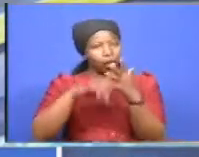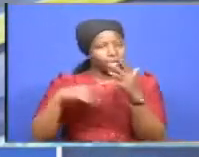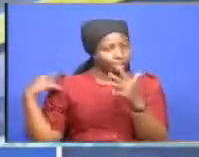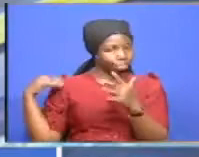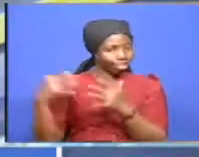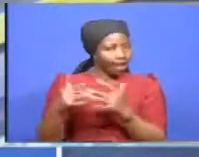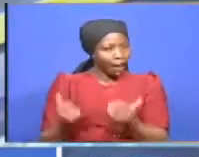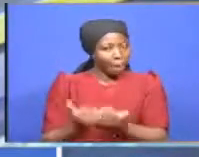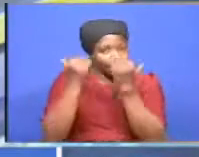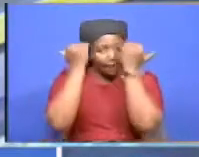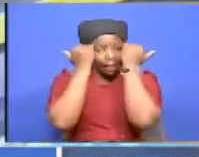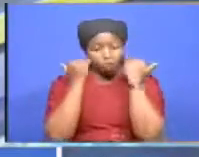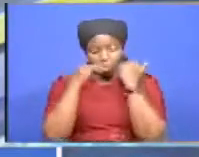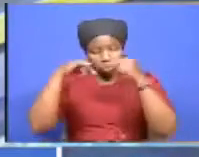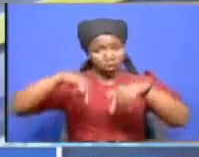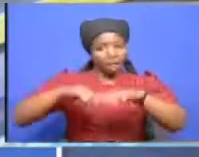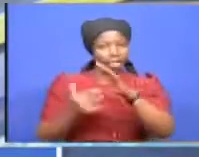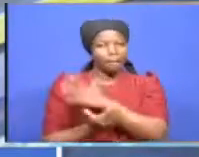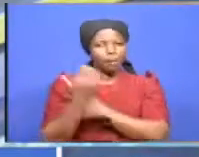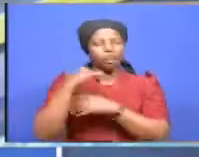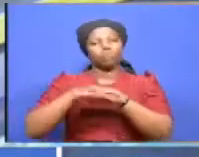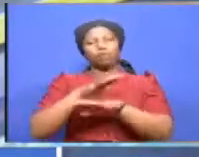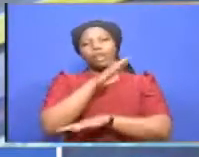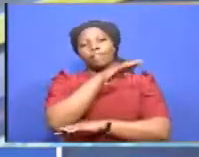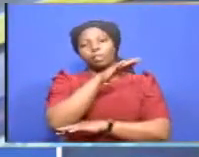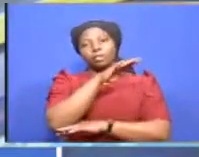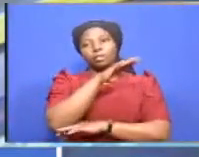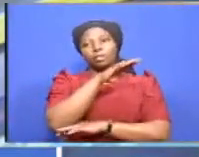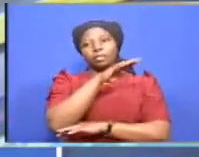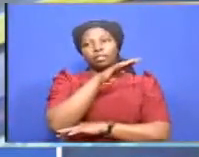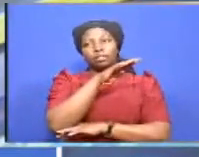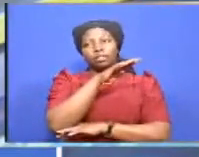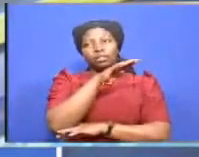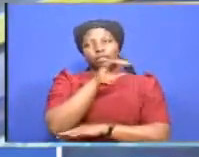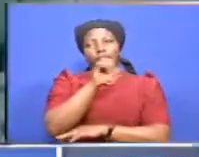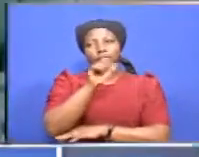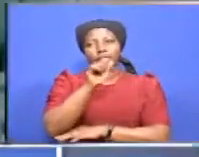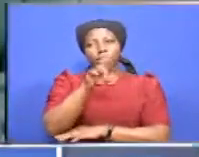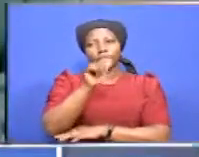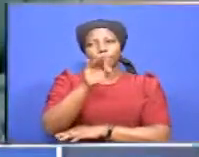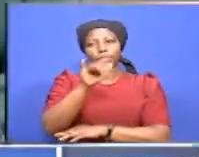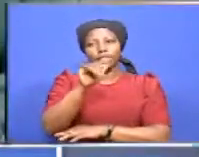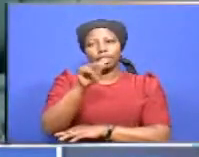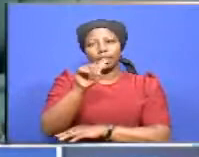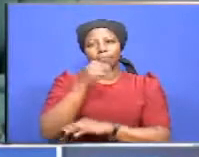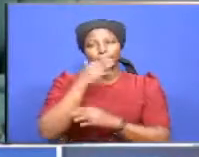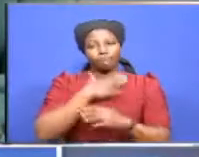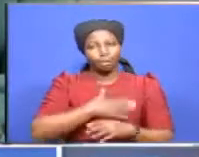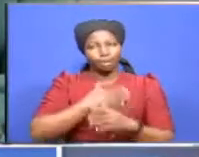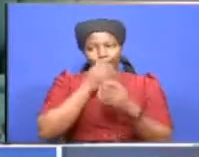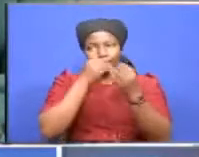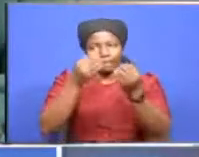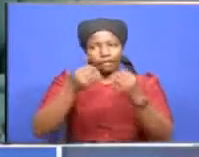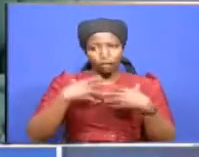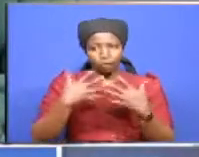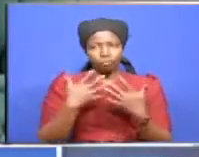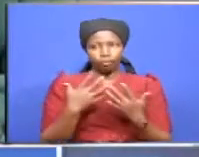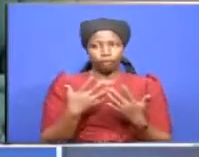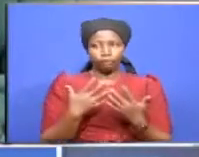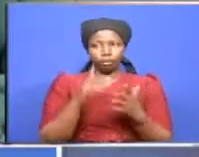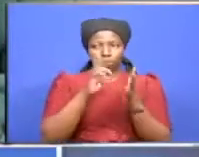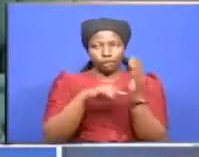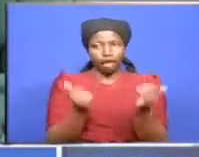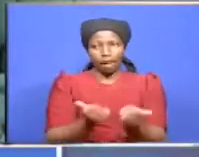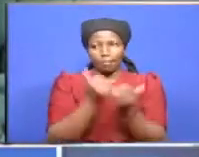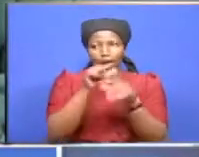at the courts this morning. A very good afternoon, Sarafina. Kindly bring us up to speed with the latest, happenings